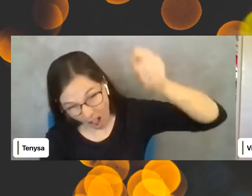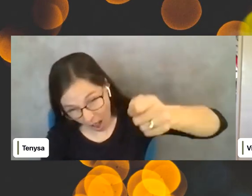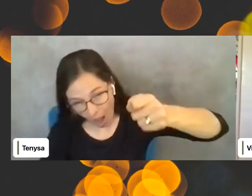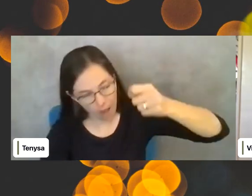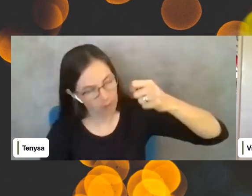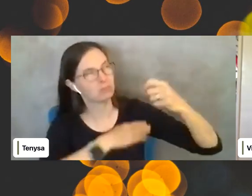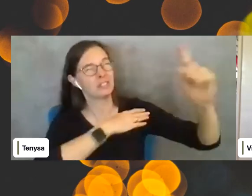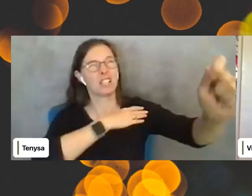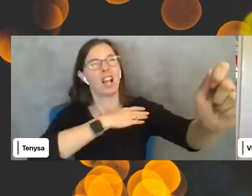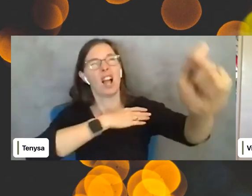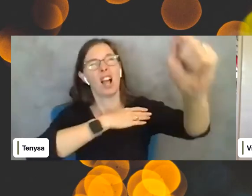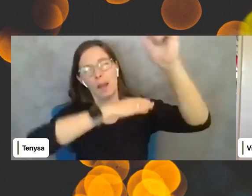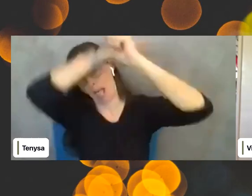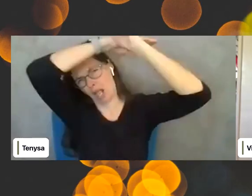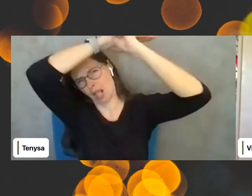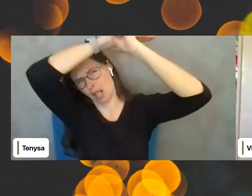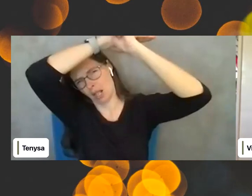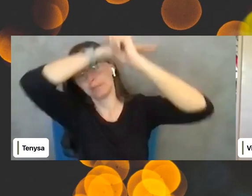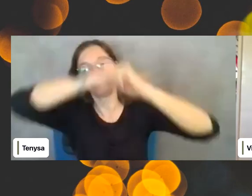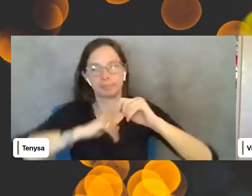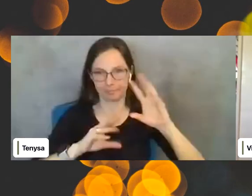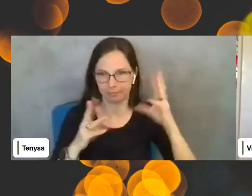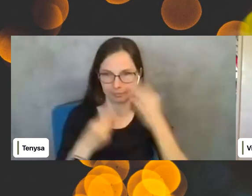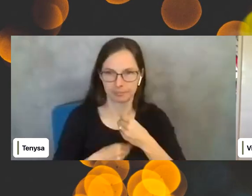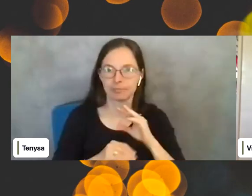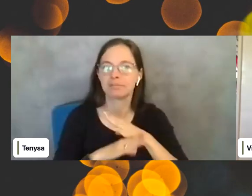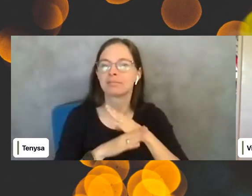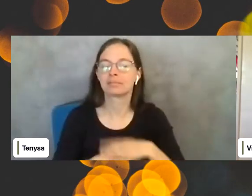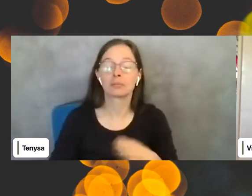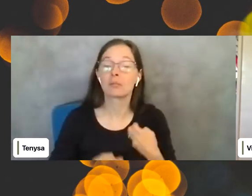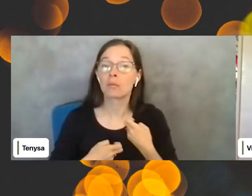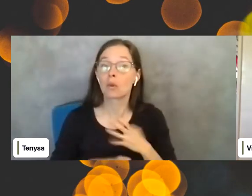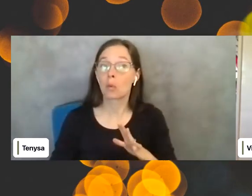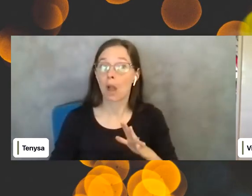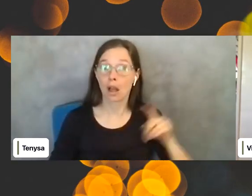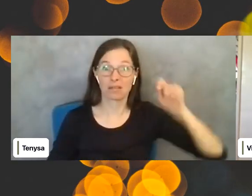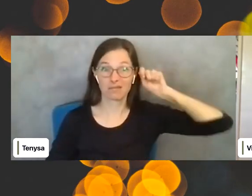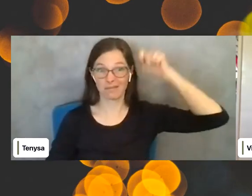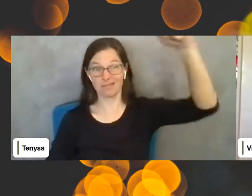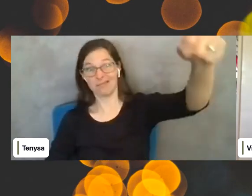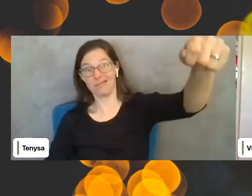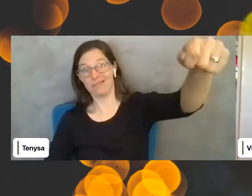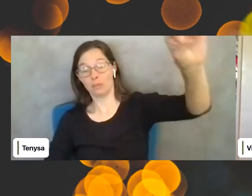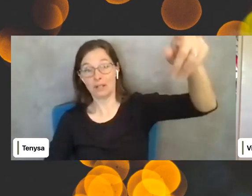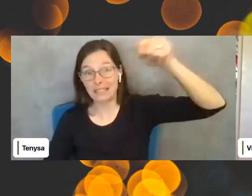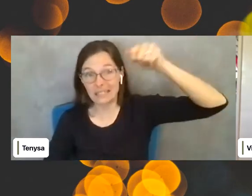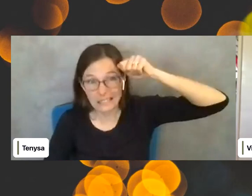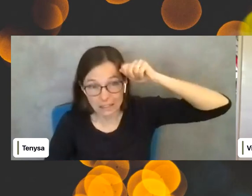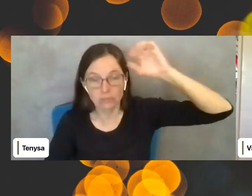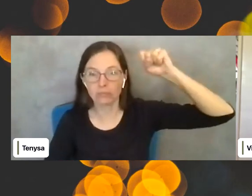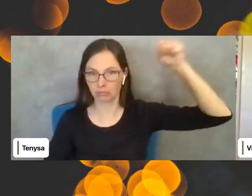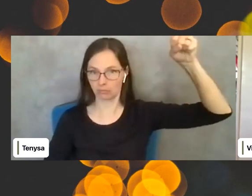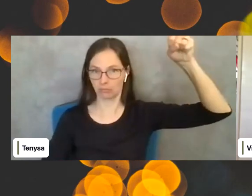protects you from it. Lovely. You don't wanna be too far out. You don't wanna be too far in. You know, be